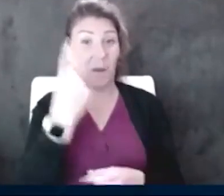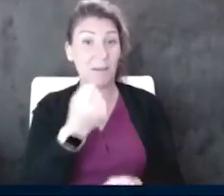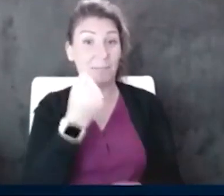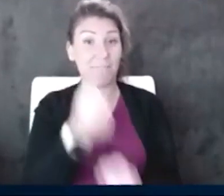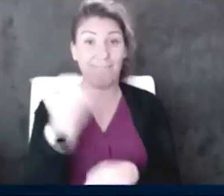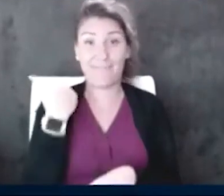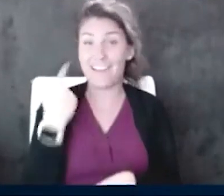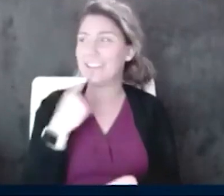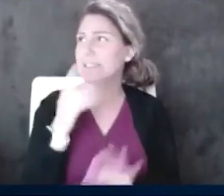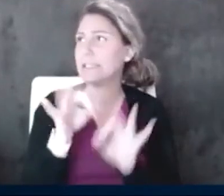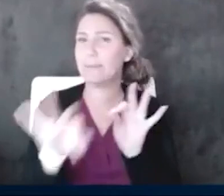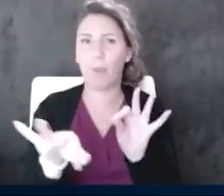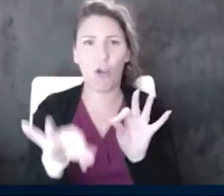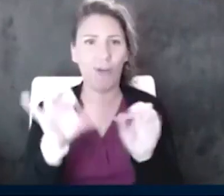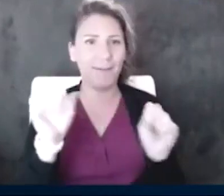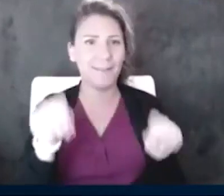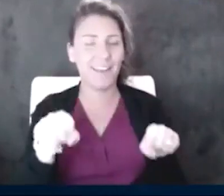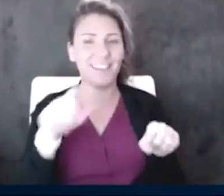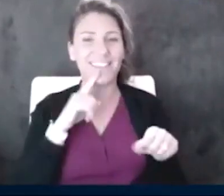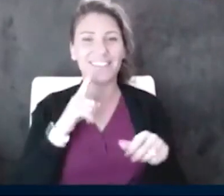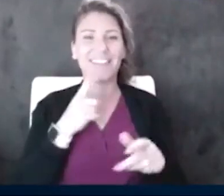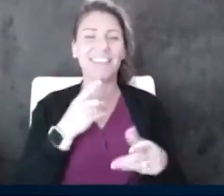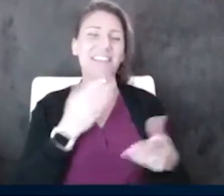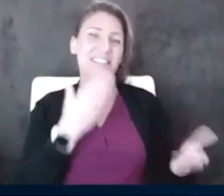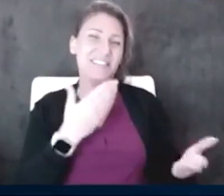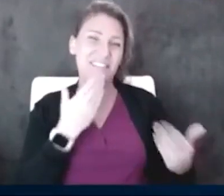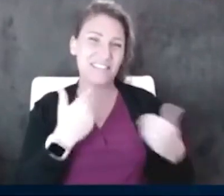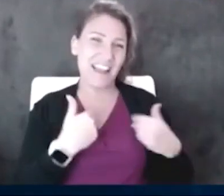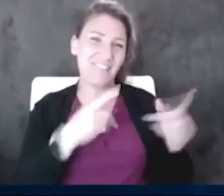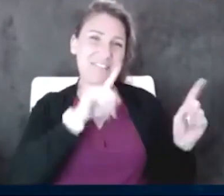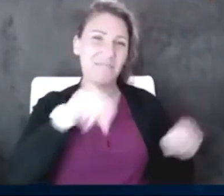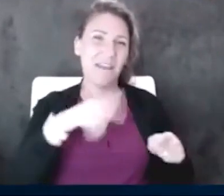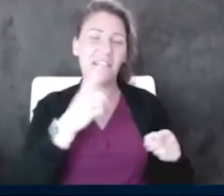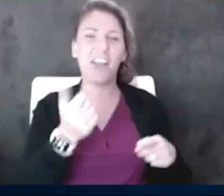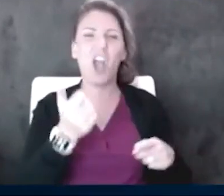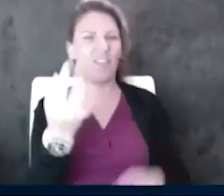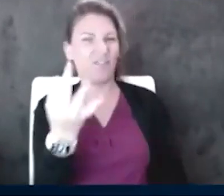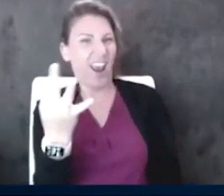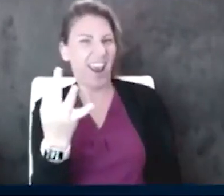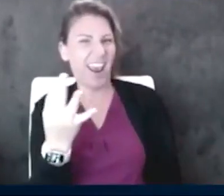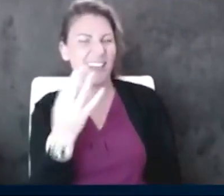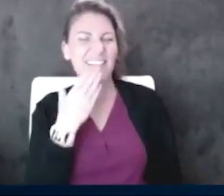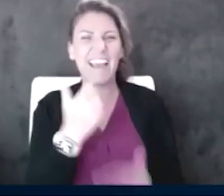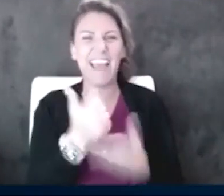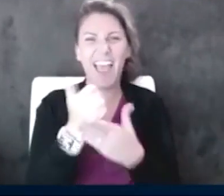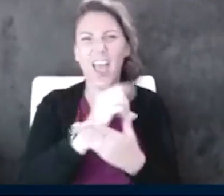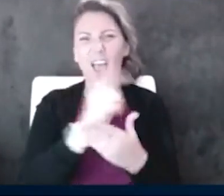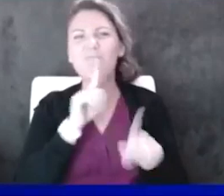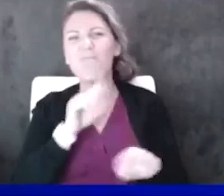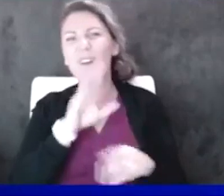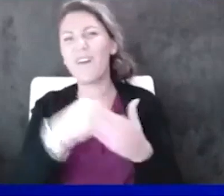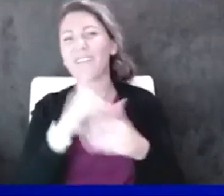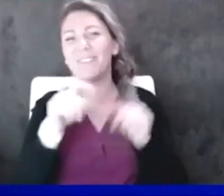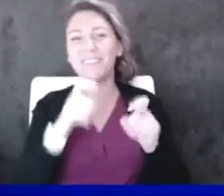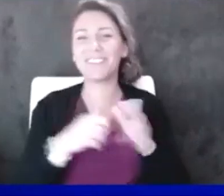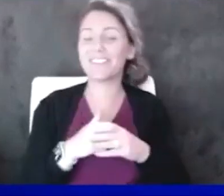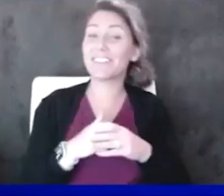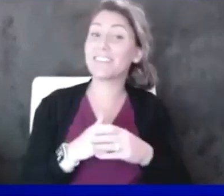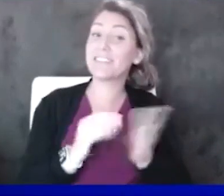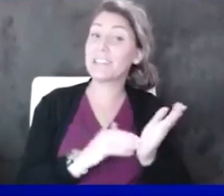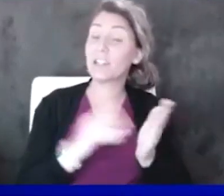That's right. All right, Amanda, always good to have you. Come back on a Friday. Help us answer all these questions. We appreciate Anytime. you. Dr. Hawkins, and final thoughts from